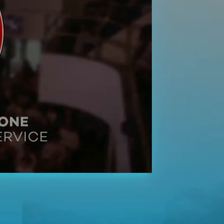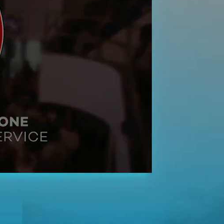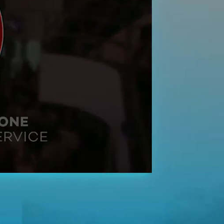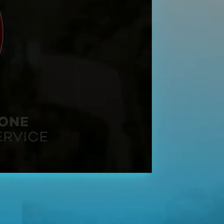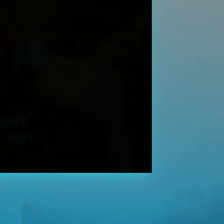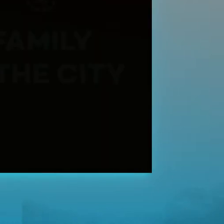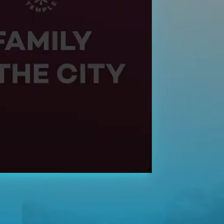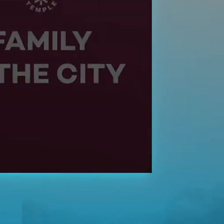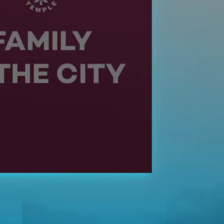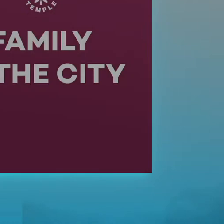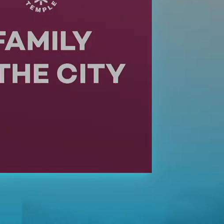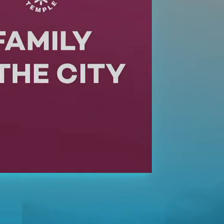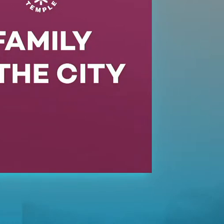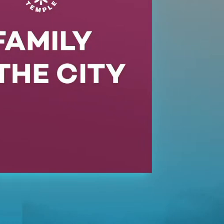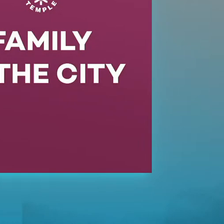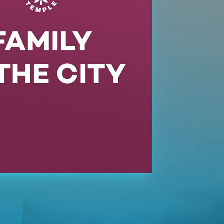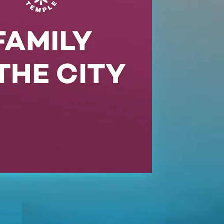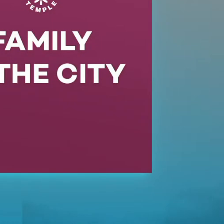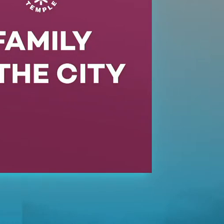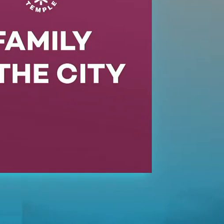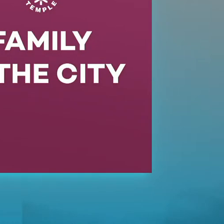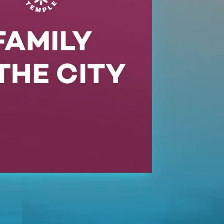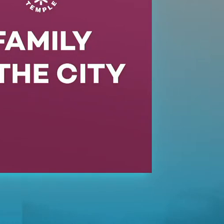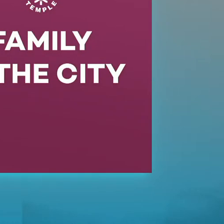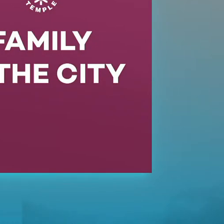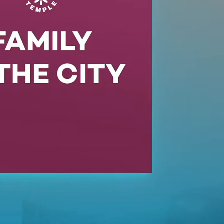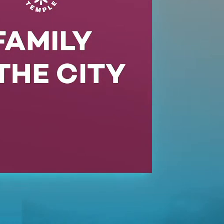with the burning light of noon?